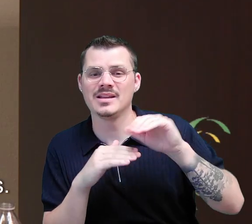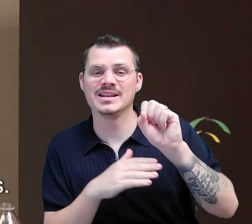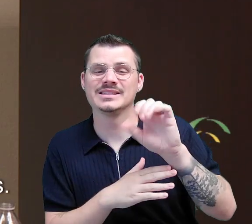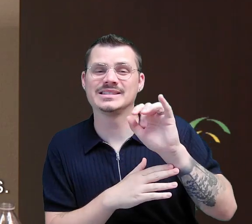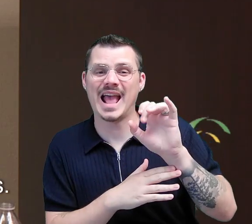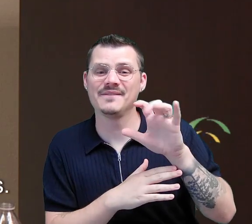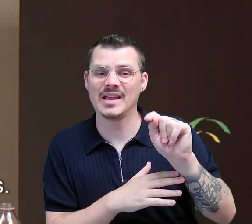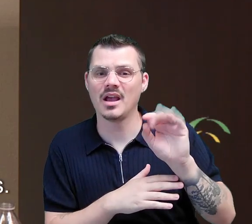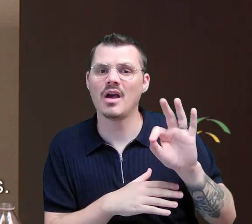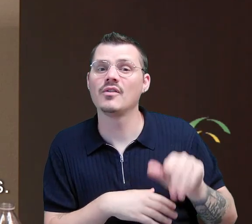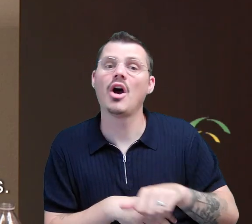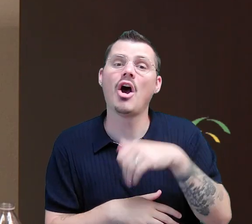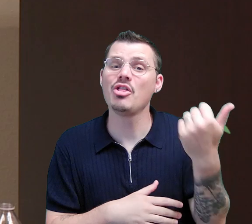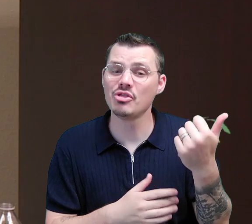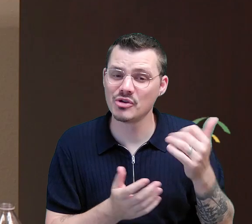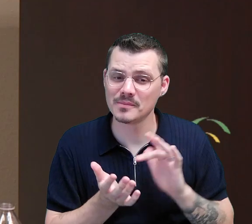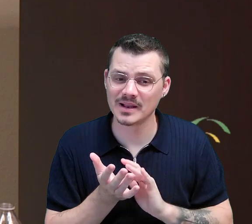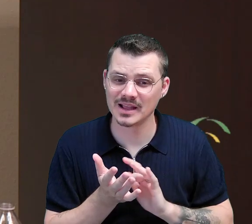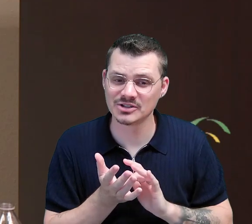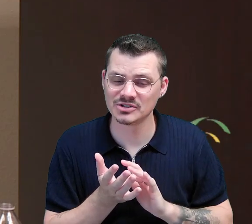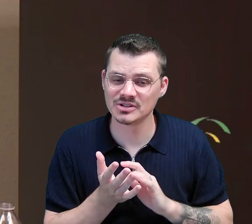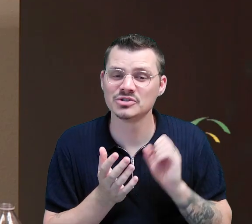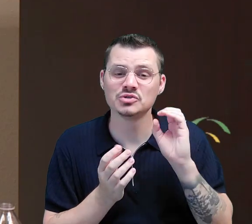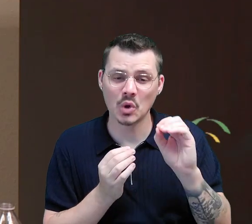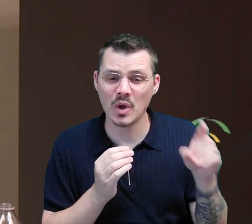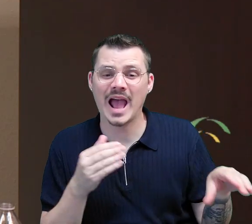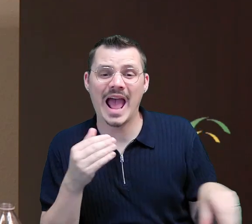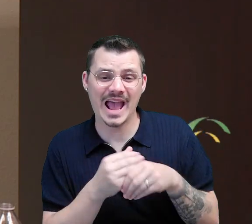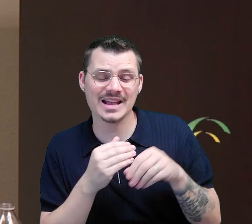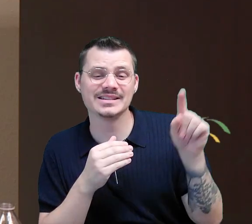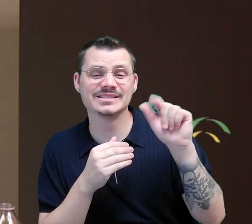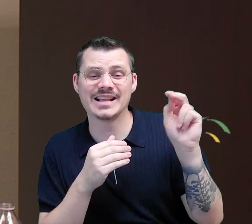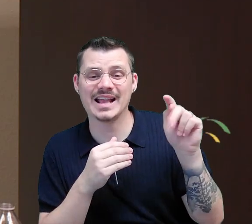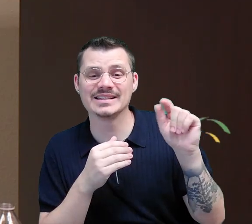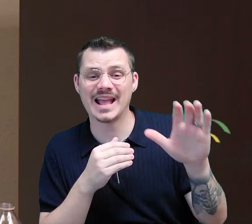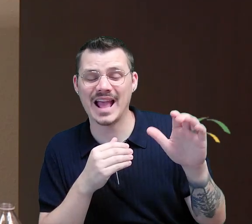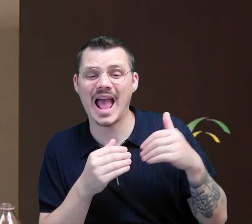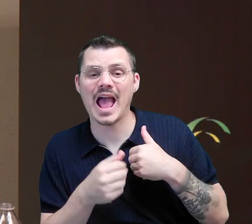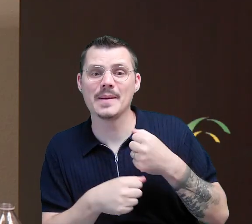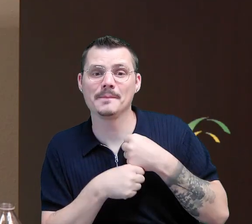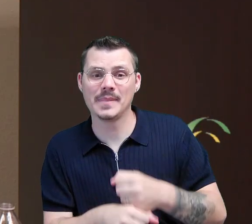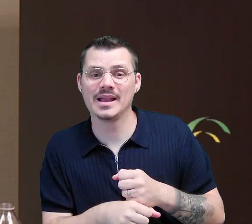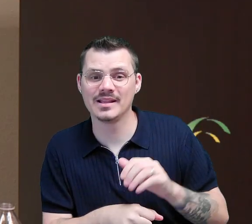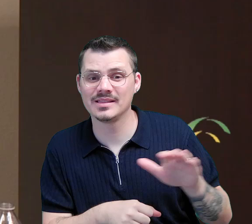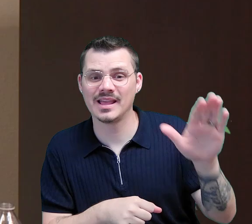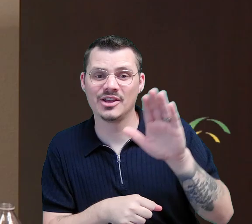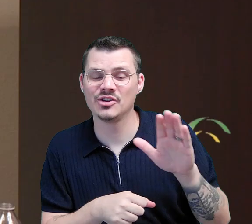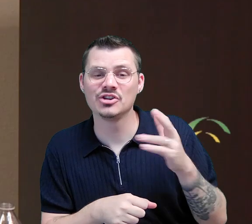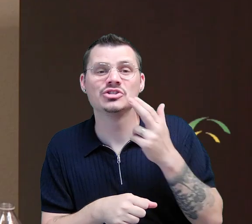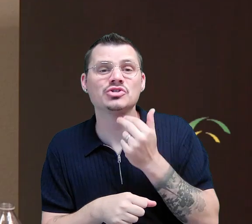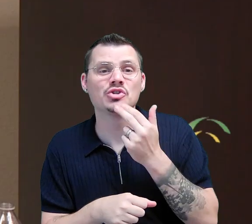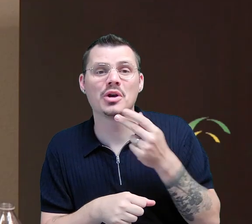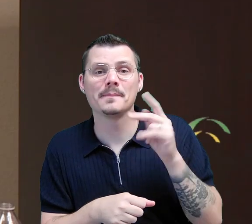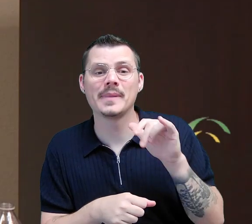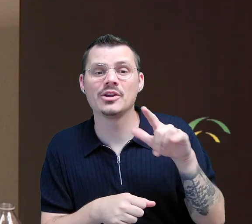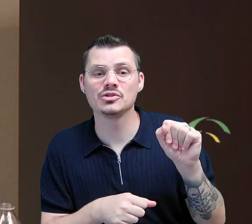the side effects of other medicines. And in fact, adding Zantac had made their